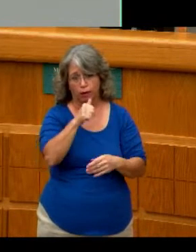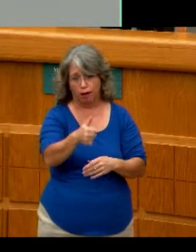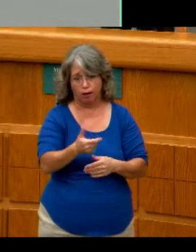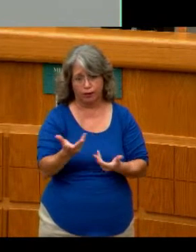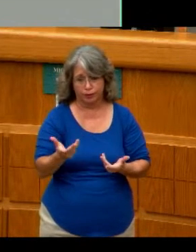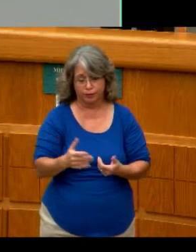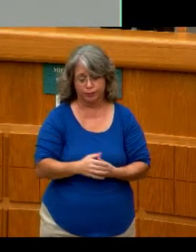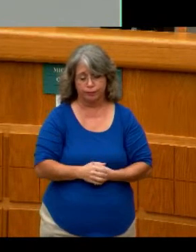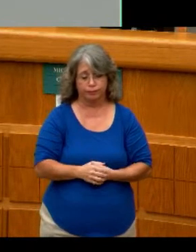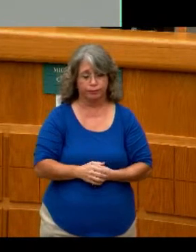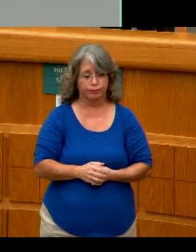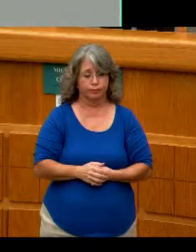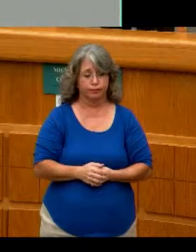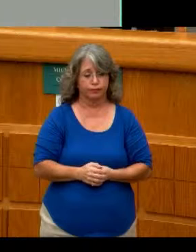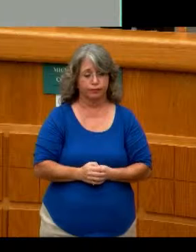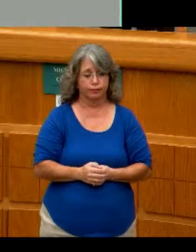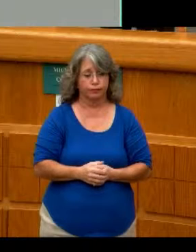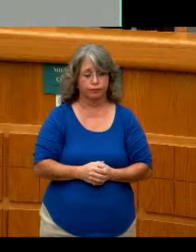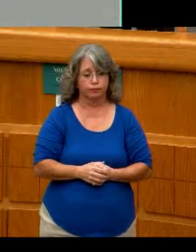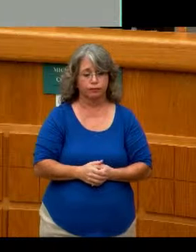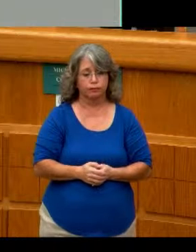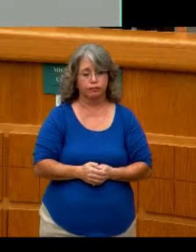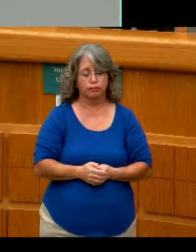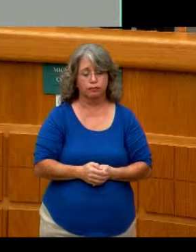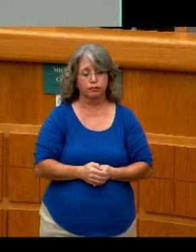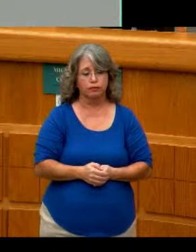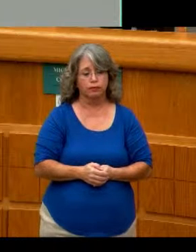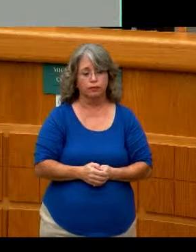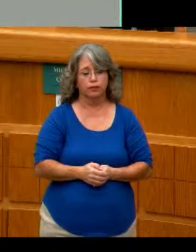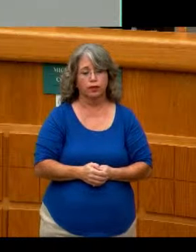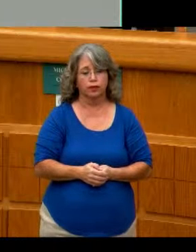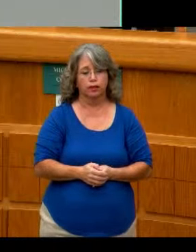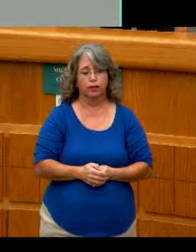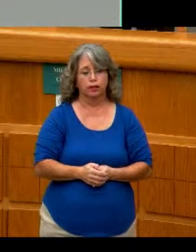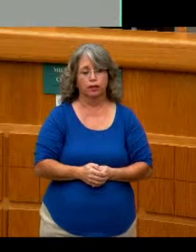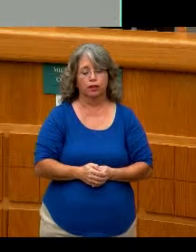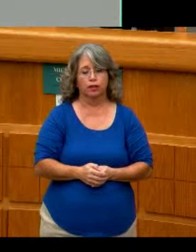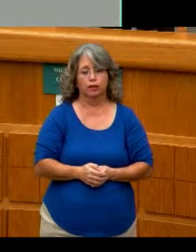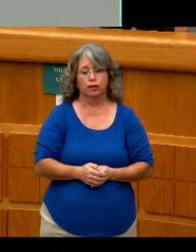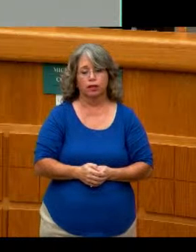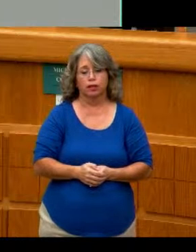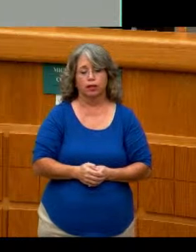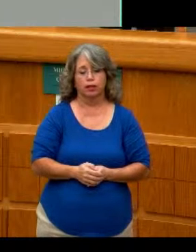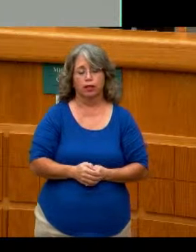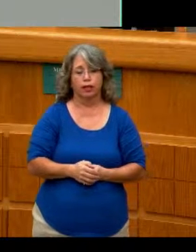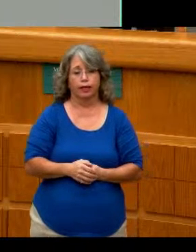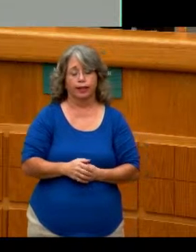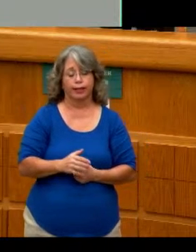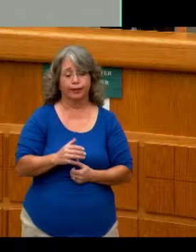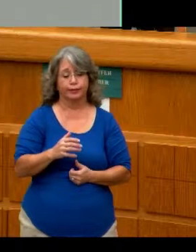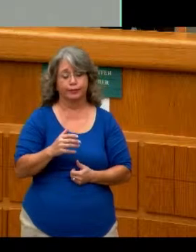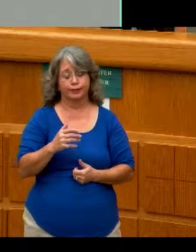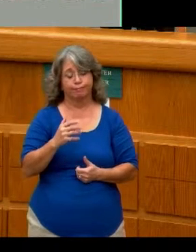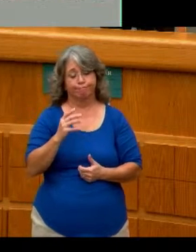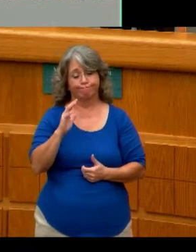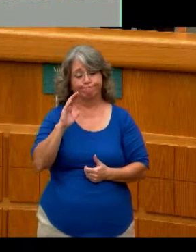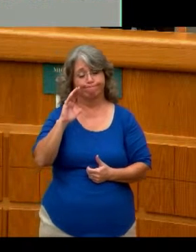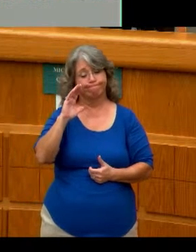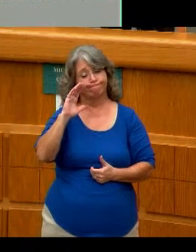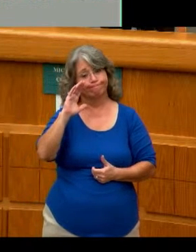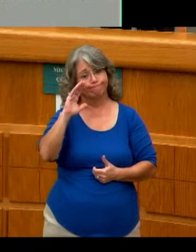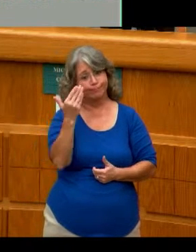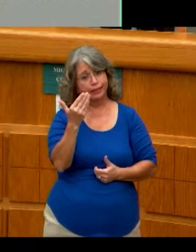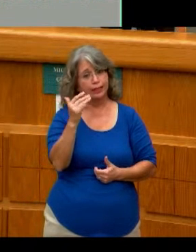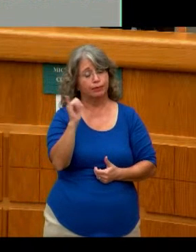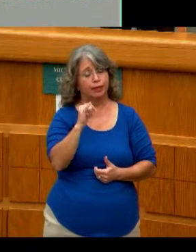they are or not, whether we're in that Open Texas phase or not. So we're extra